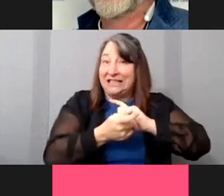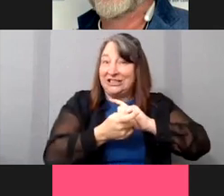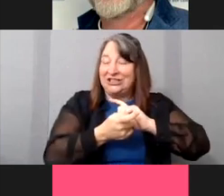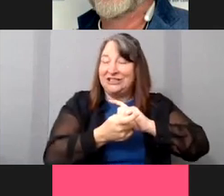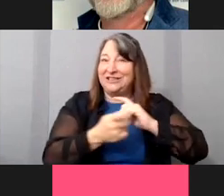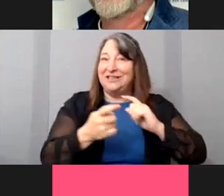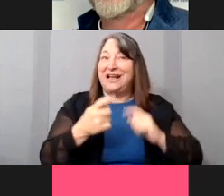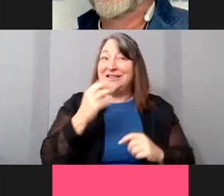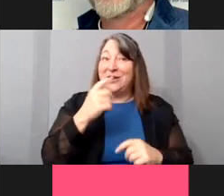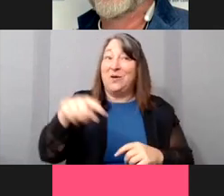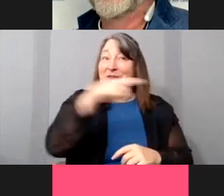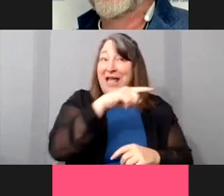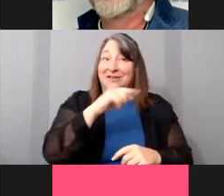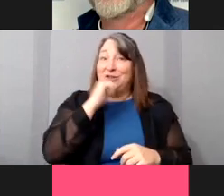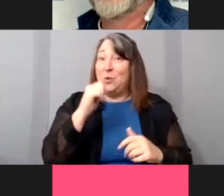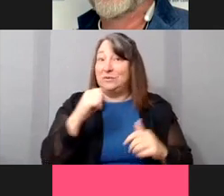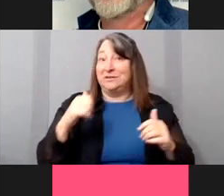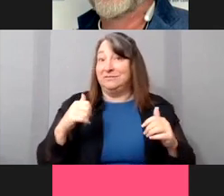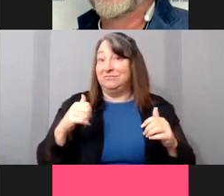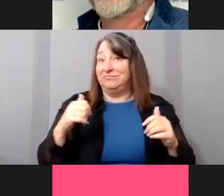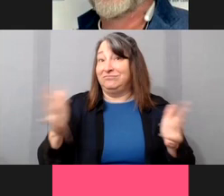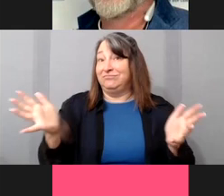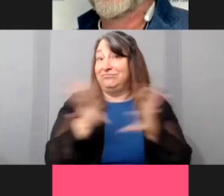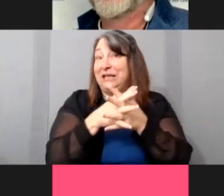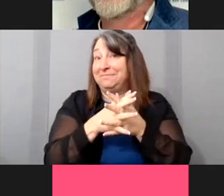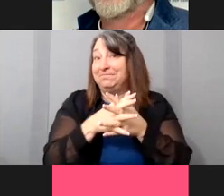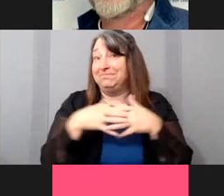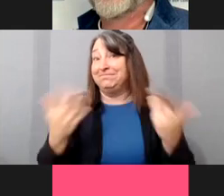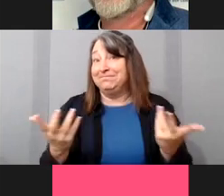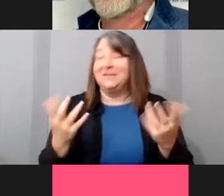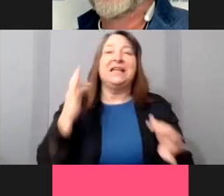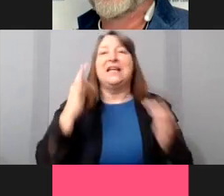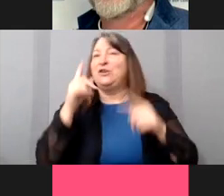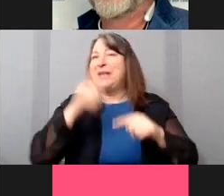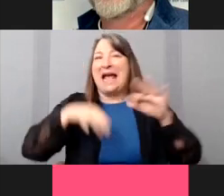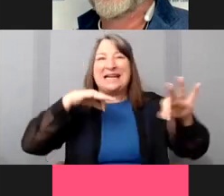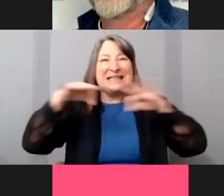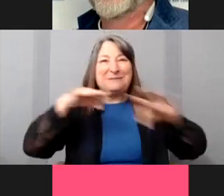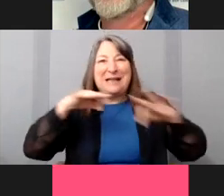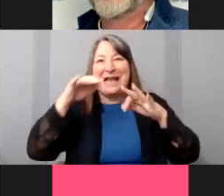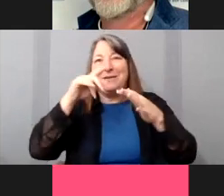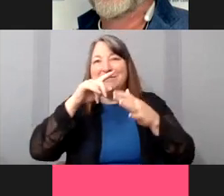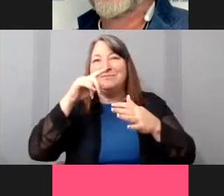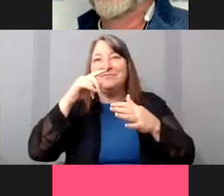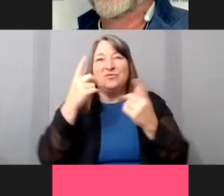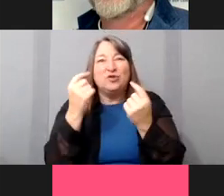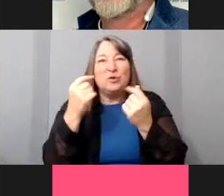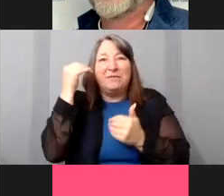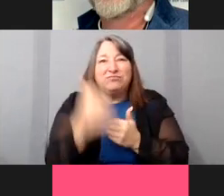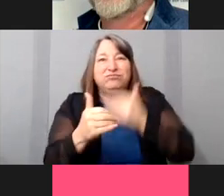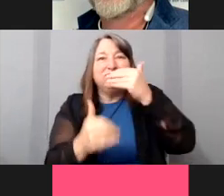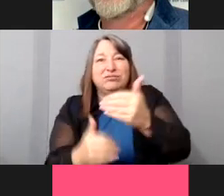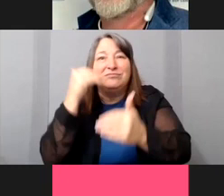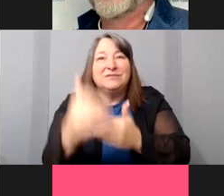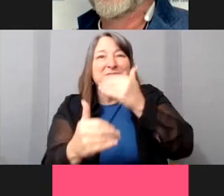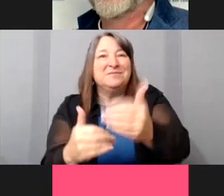those young people? If you can't explain that causal pathway, chances are you're going to miss the mark because you're probably not doing the